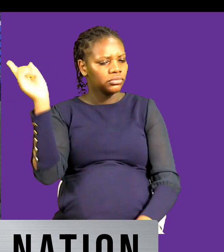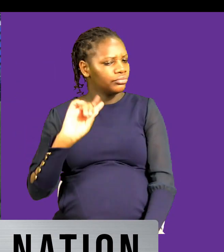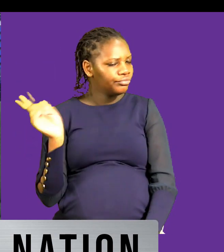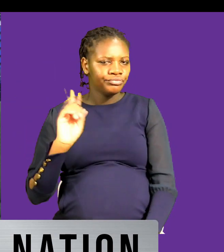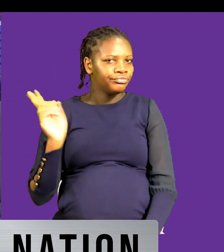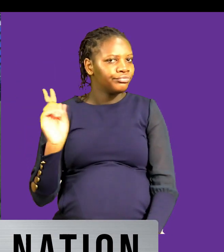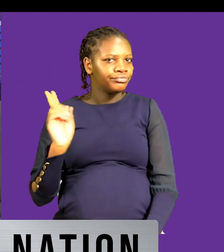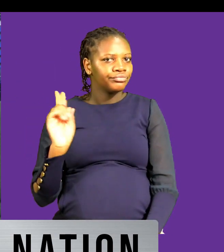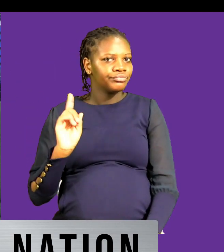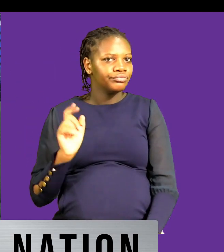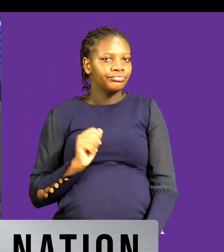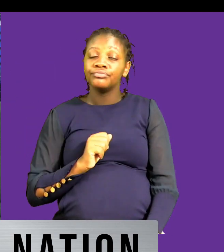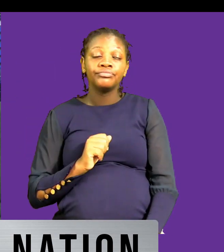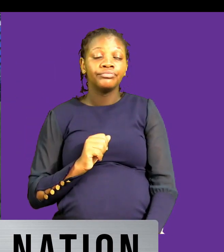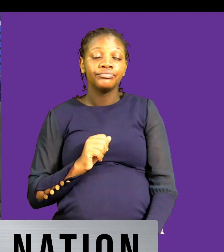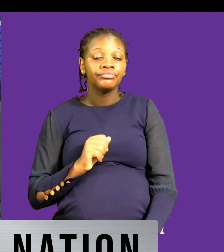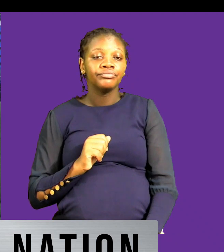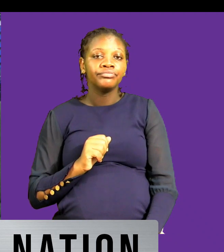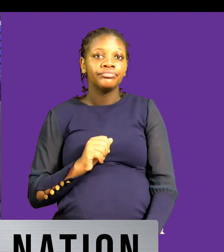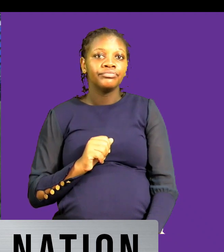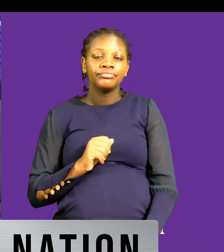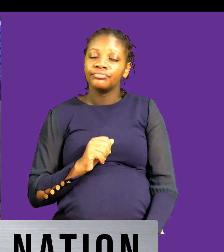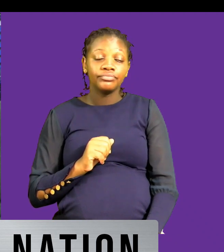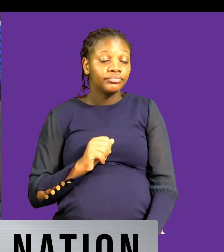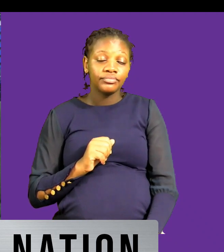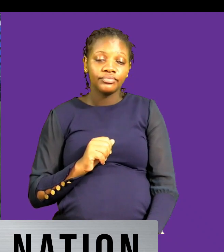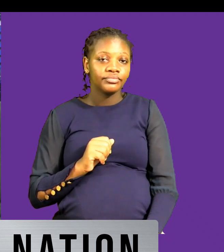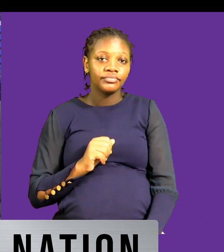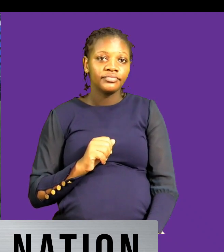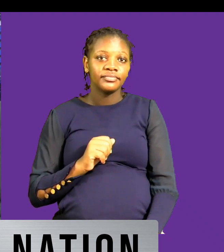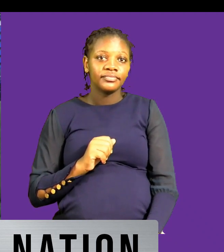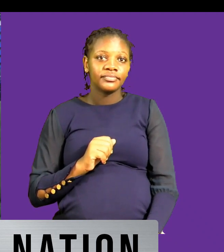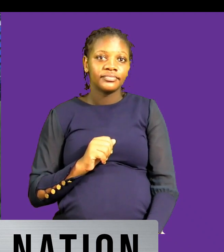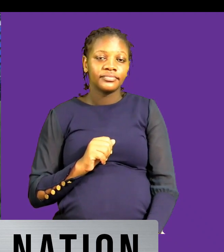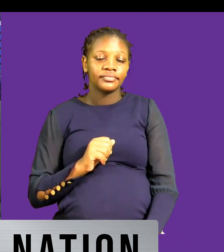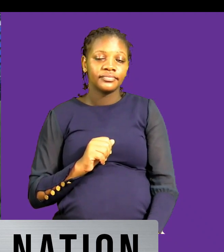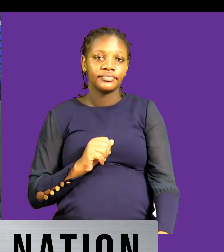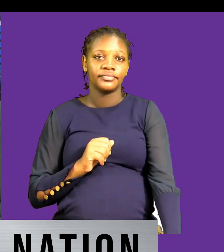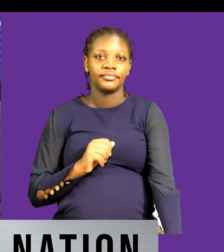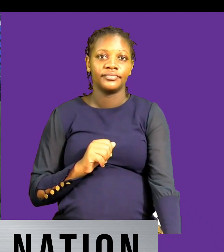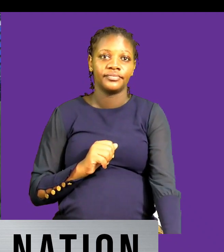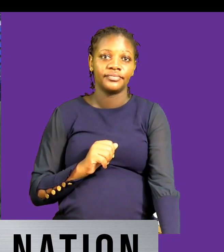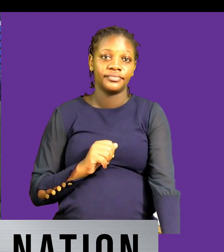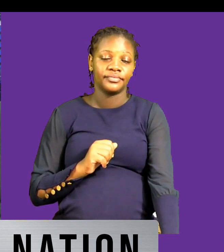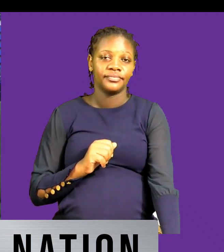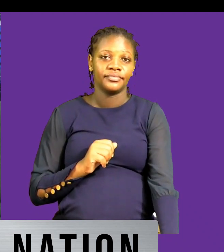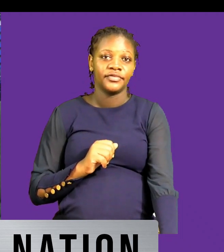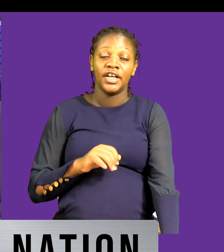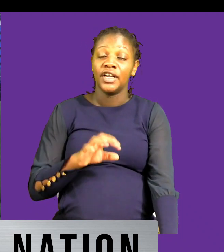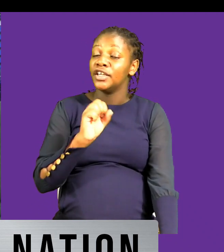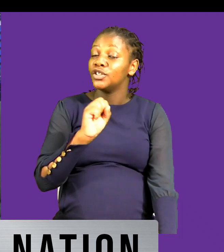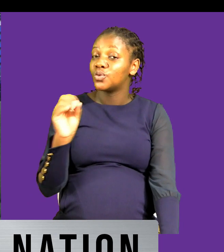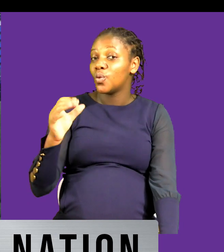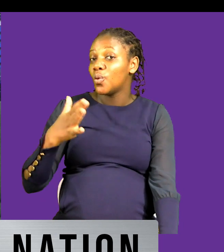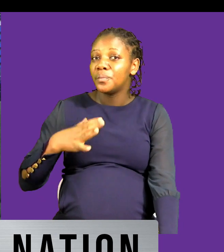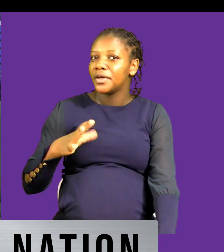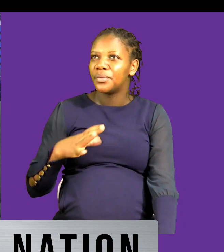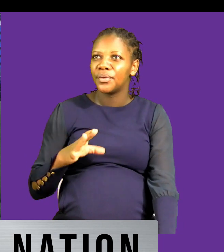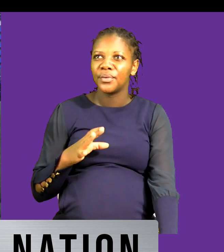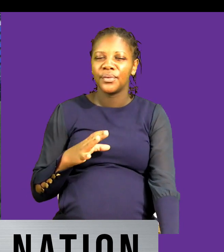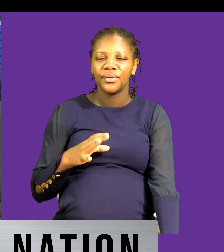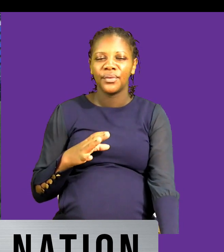you bring the moon to us or whether you bring what. This thing is going to become a matter that you're going to send you home with. So, Jonah, the people don't have...